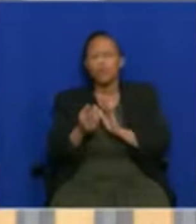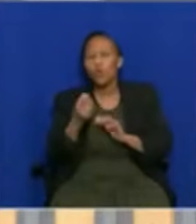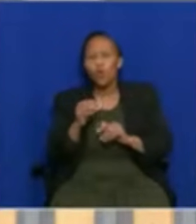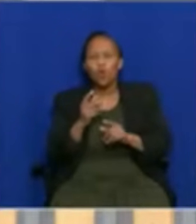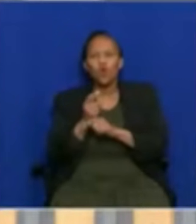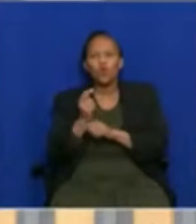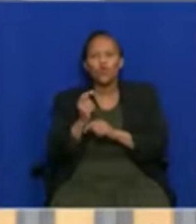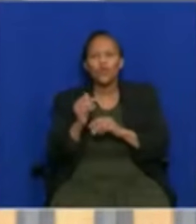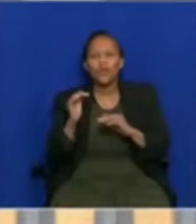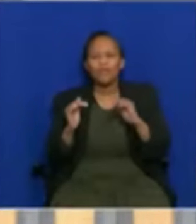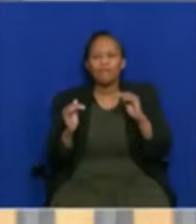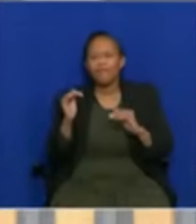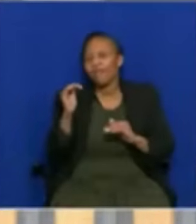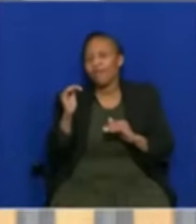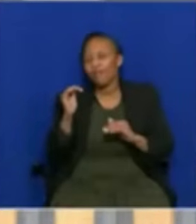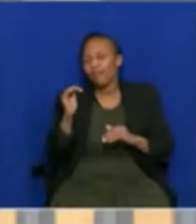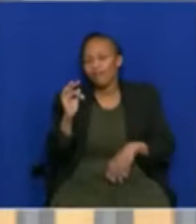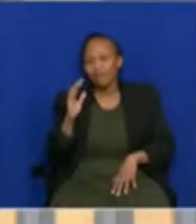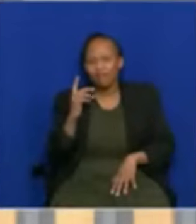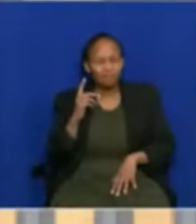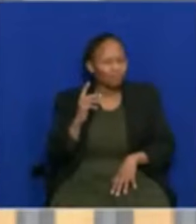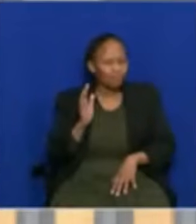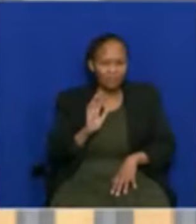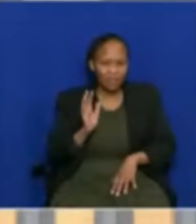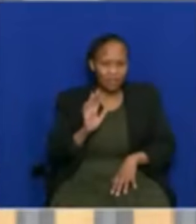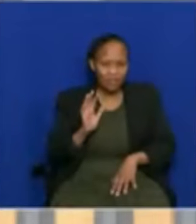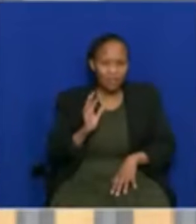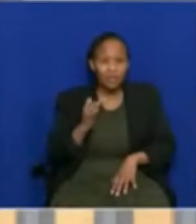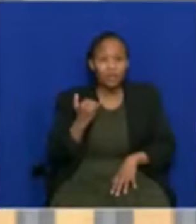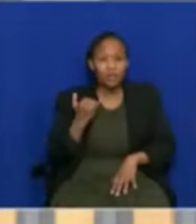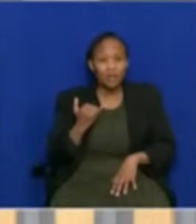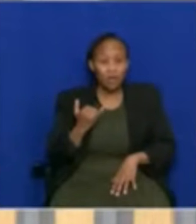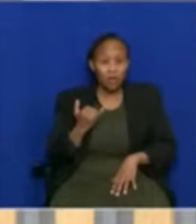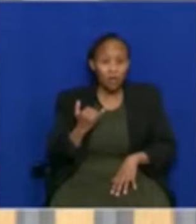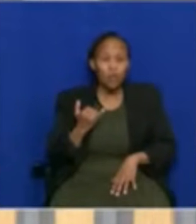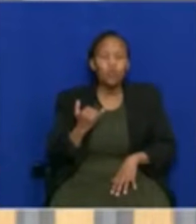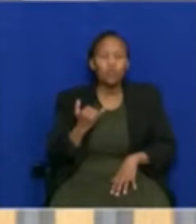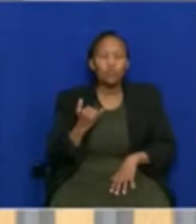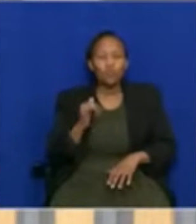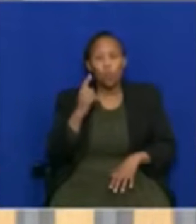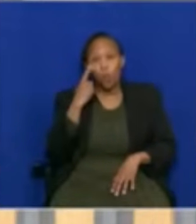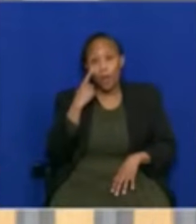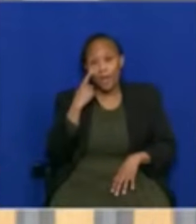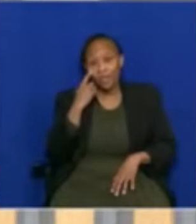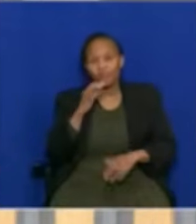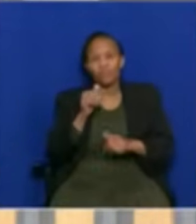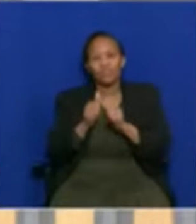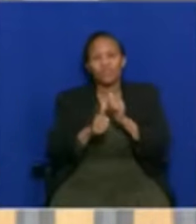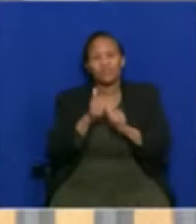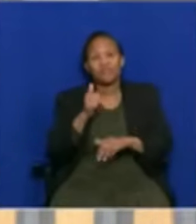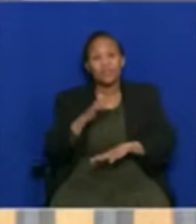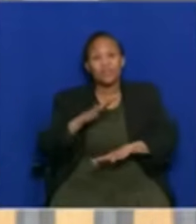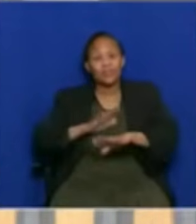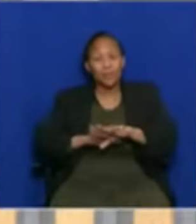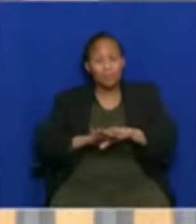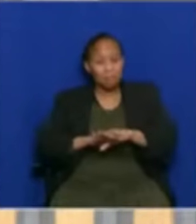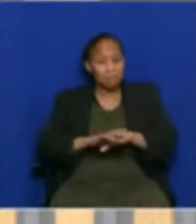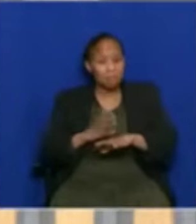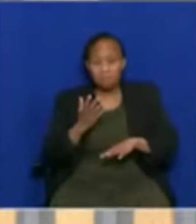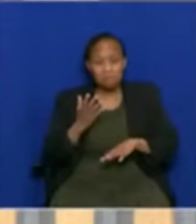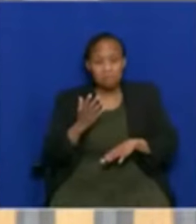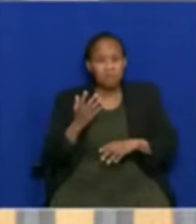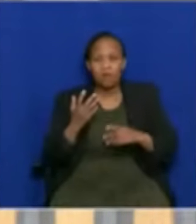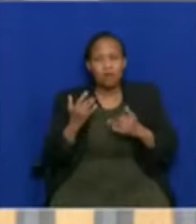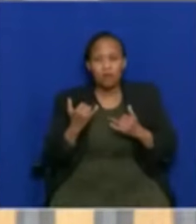are documents a witness is seeing for the first time, we either proceed on the basis that the witness may file